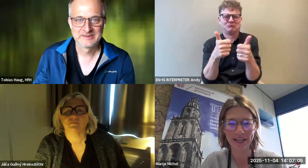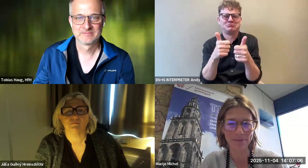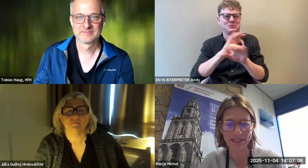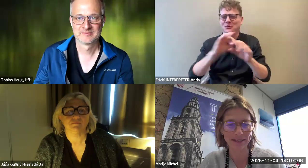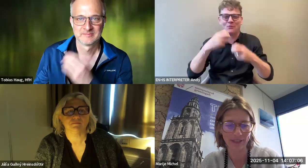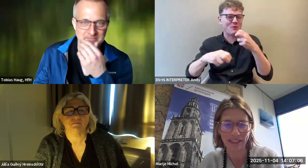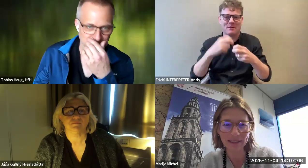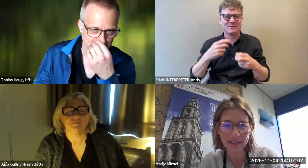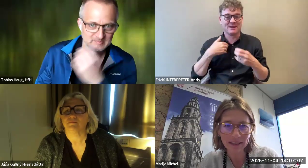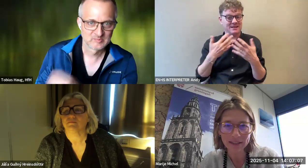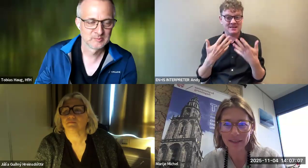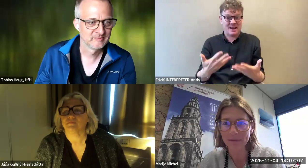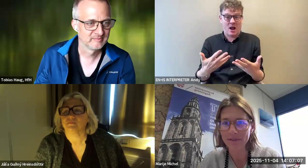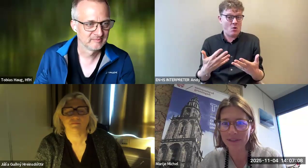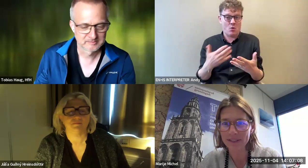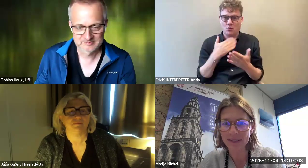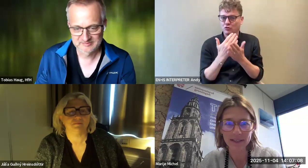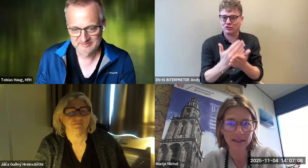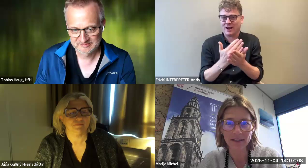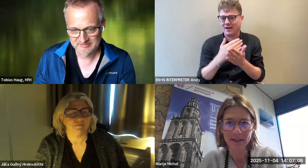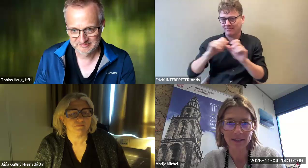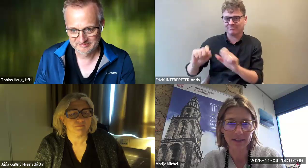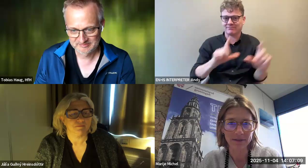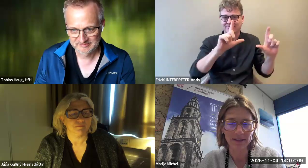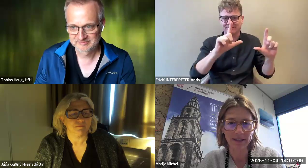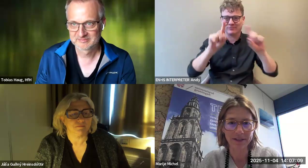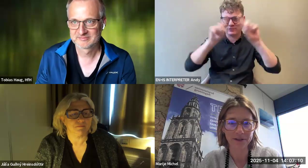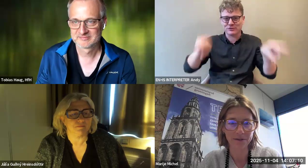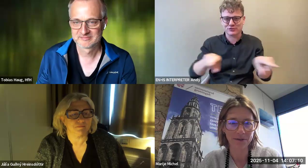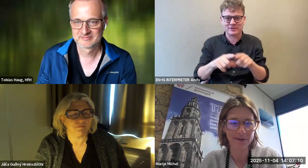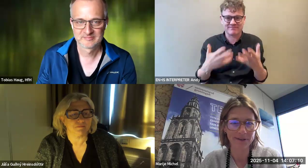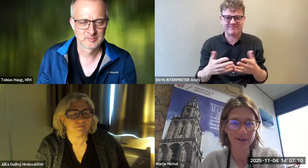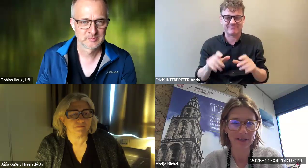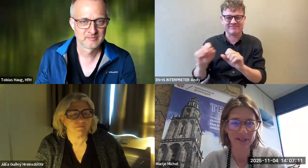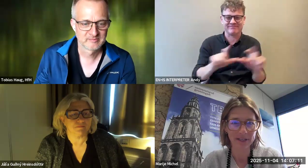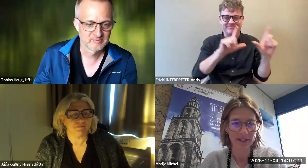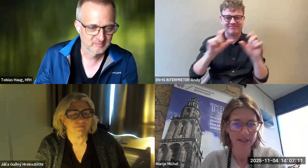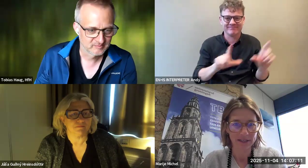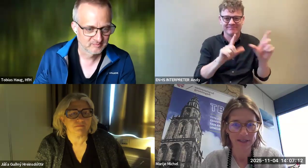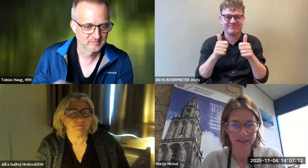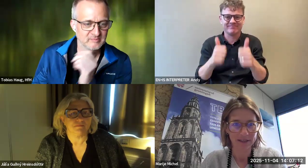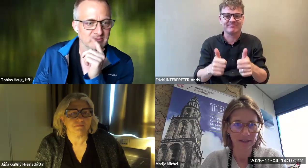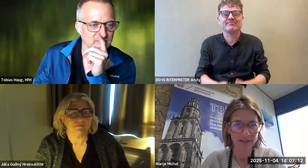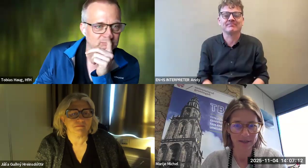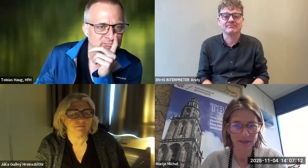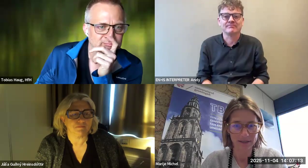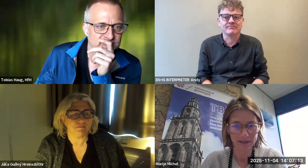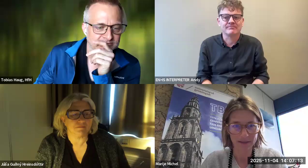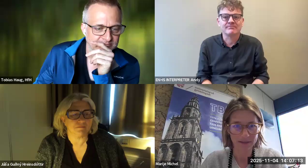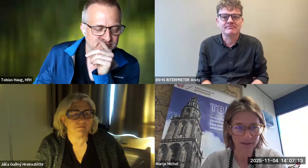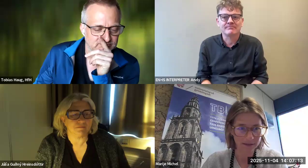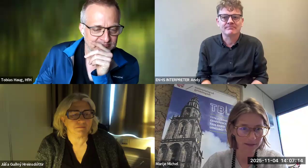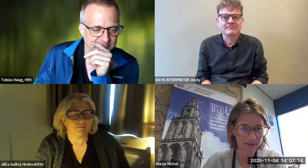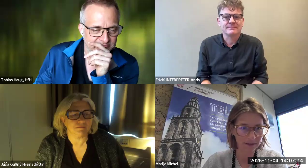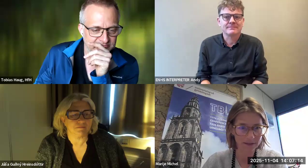I'll share my screen. So let me first get to the slideshow, and then